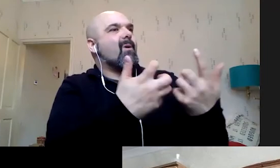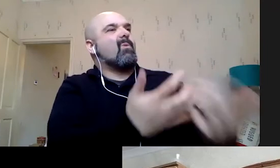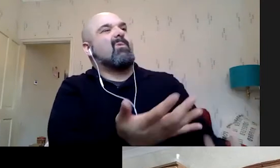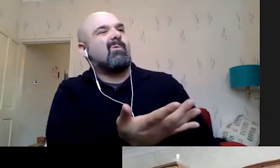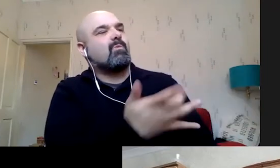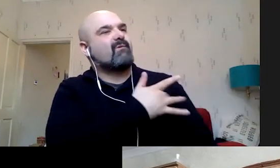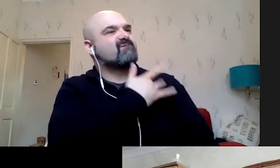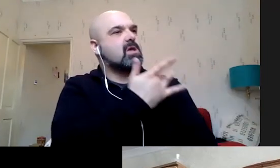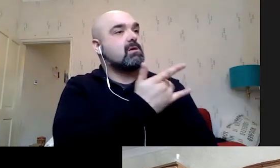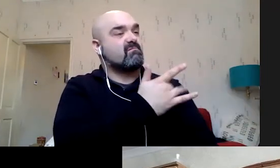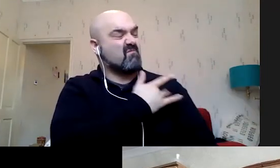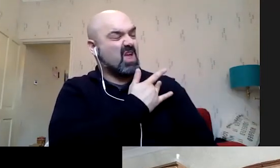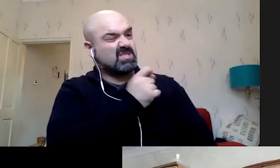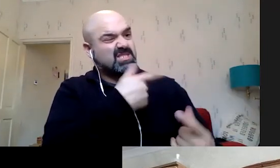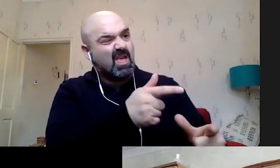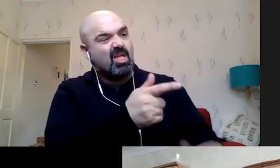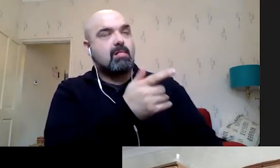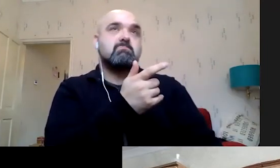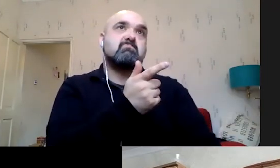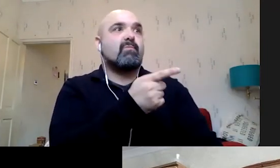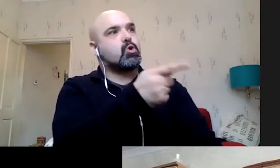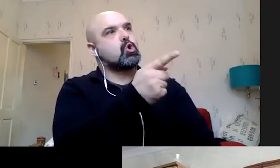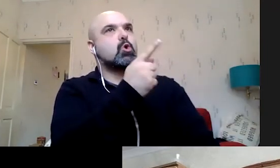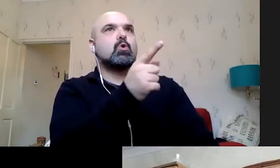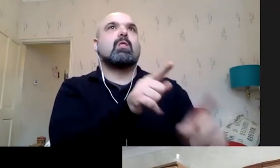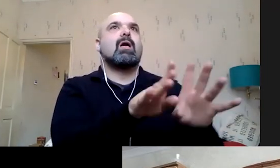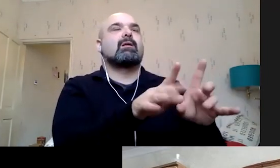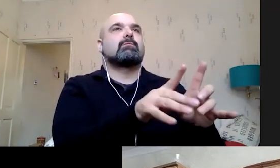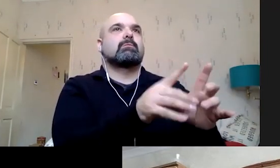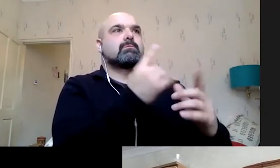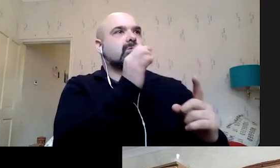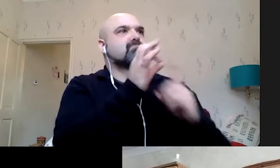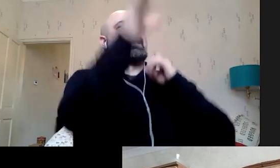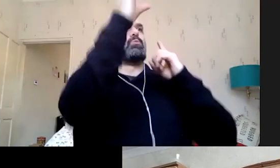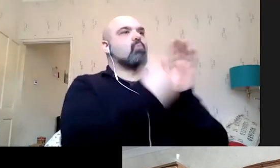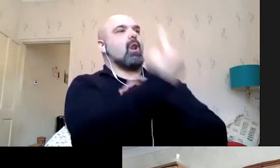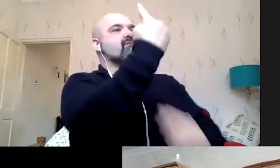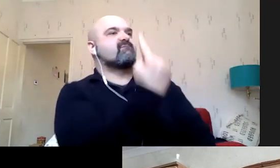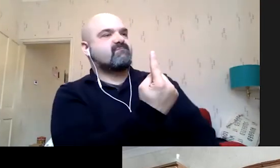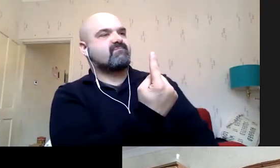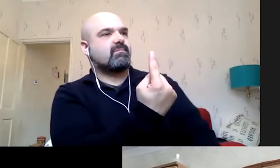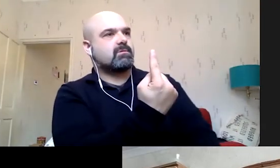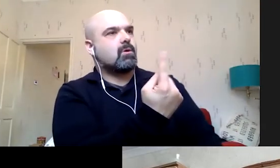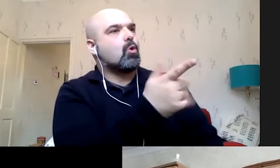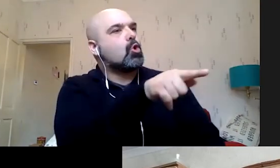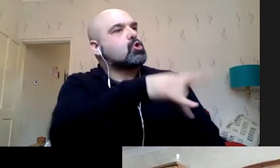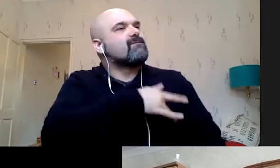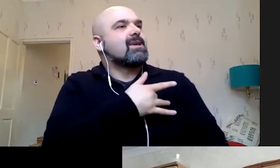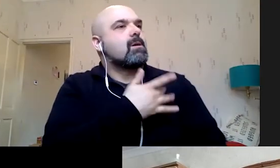that, you know, you're the exception, or do you feel that you're